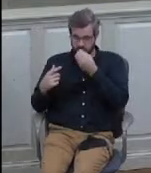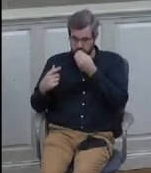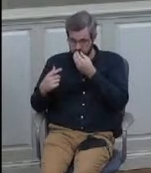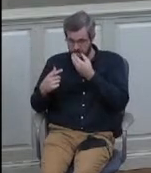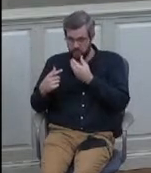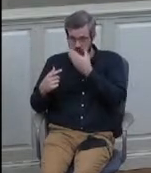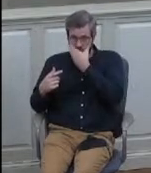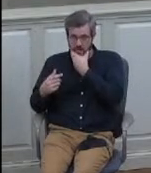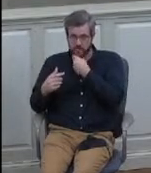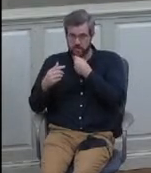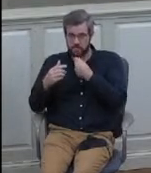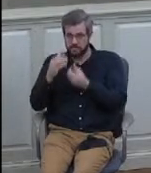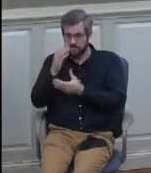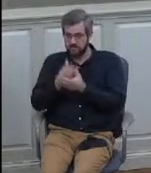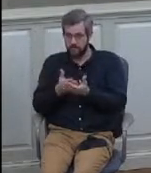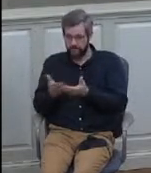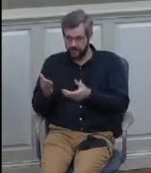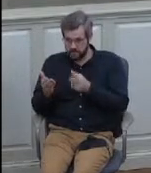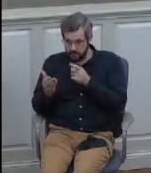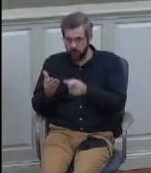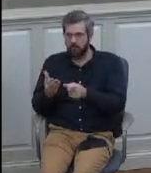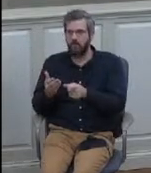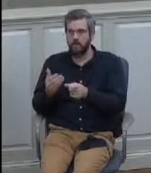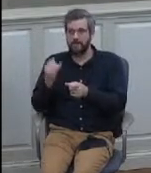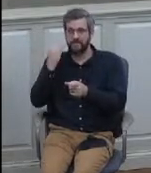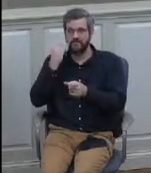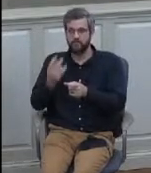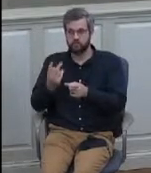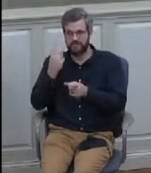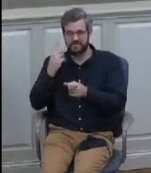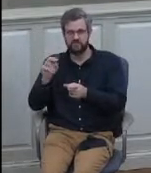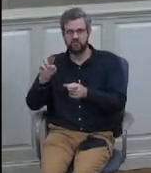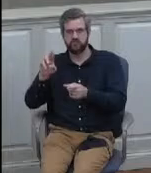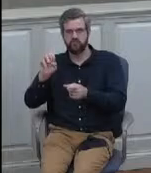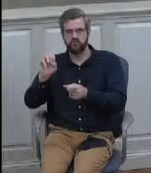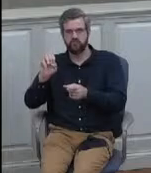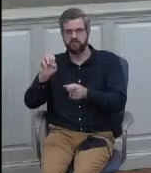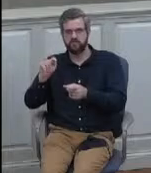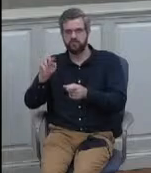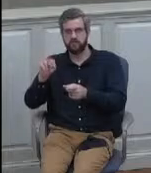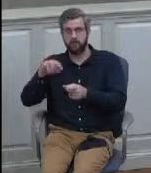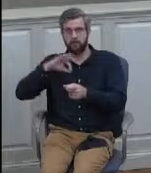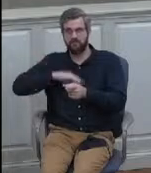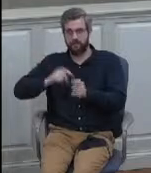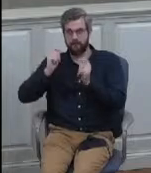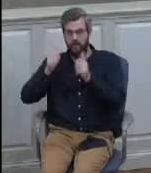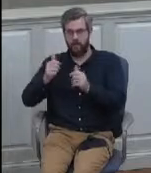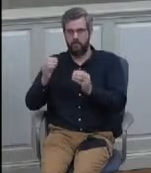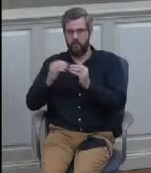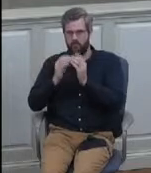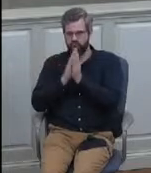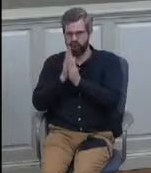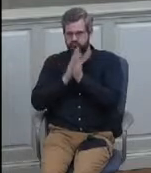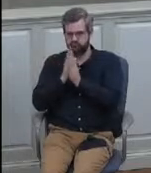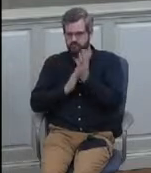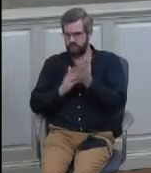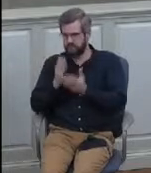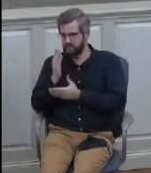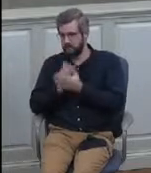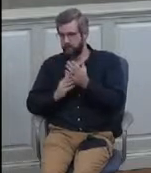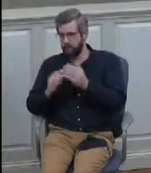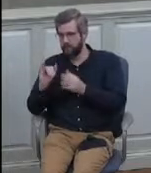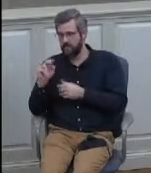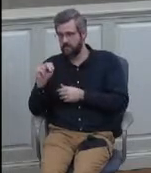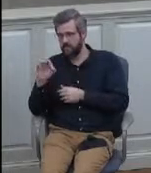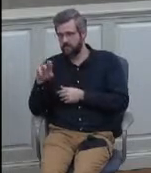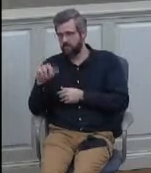return that's more immediate might be more attractive as early, mm-hmm. early things. But there's some infrastructure like the street work and so forth.